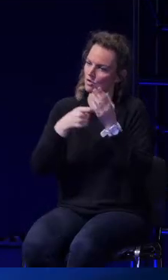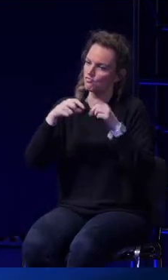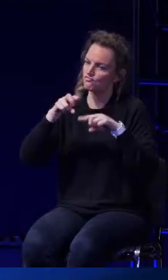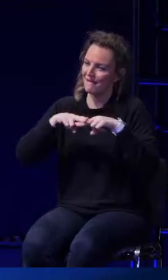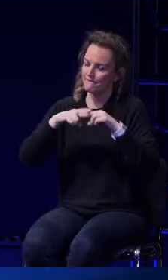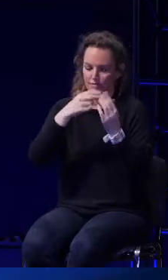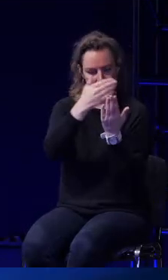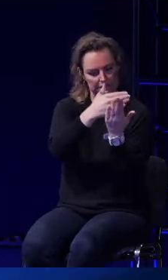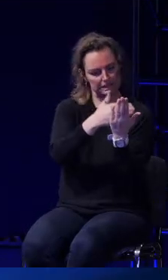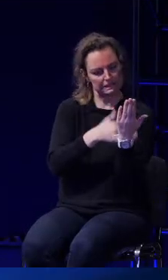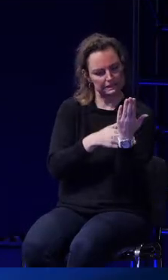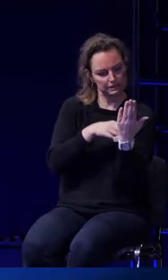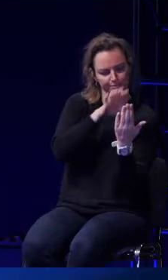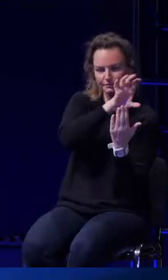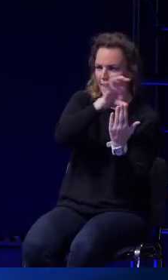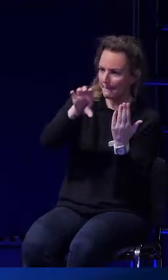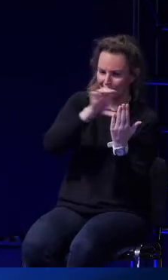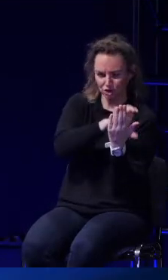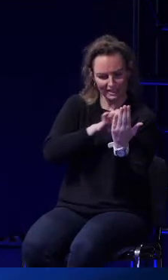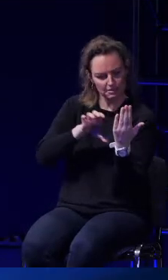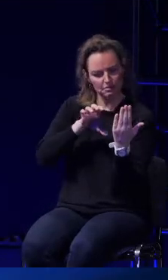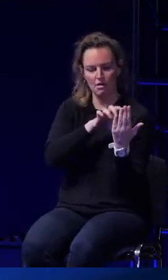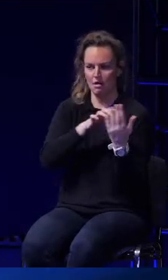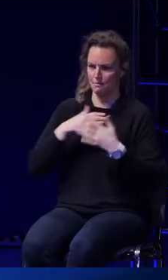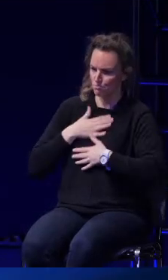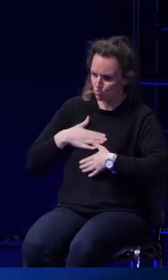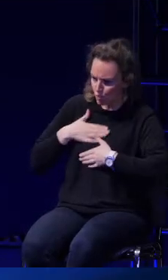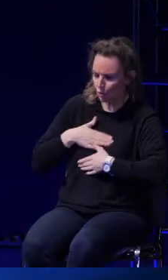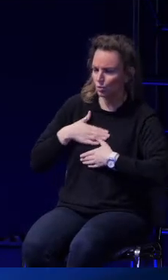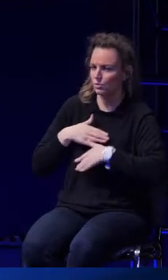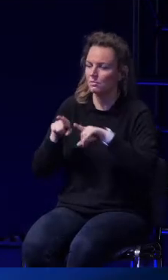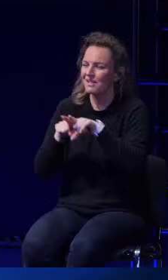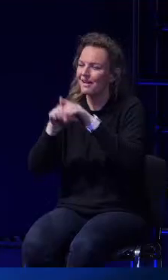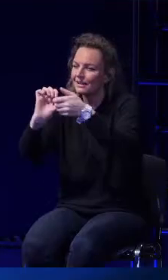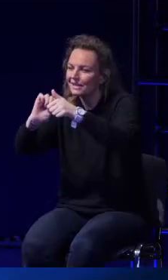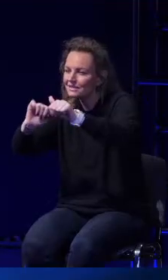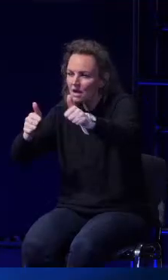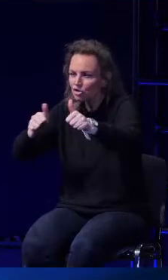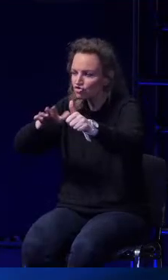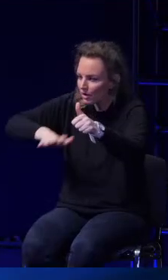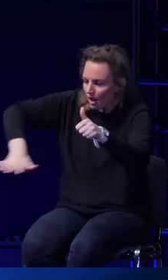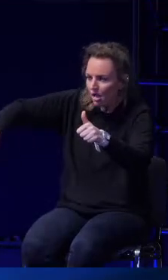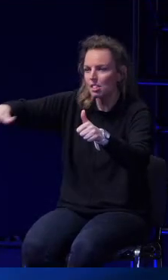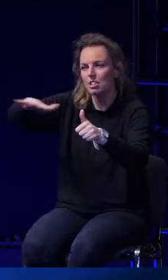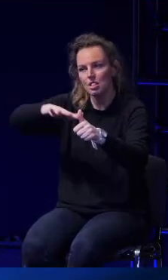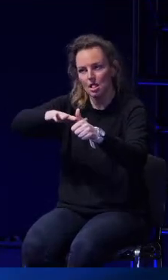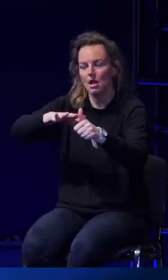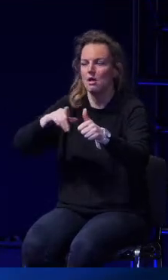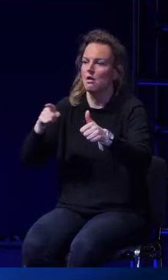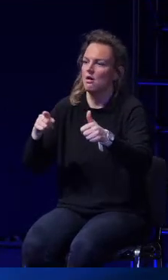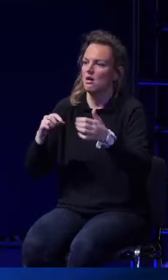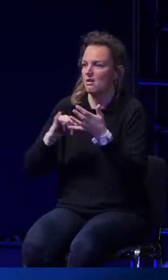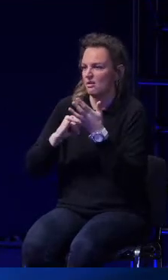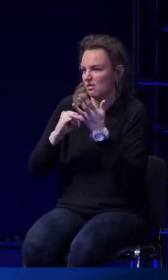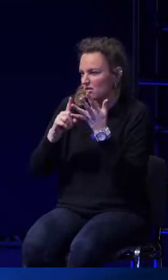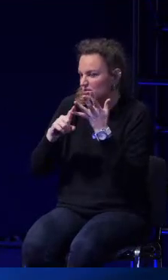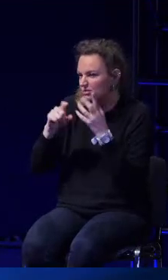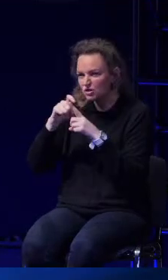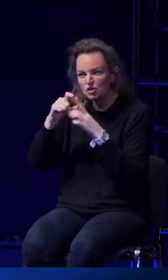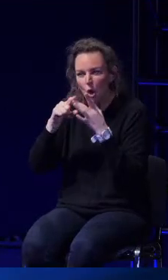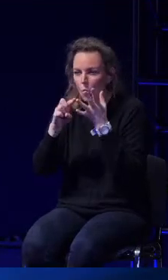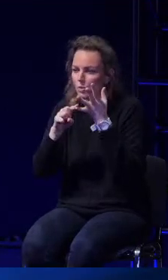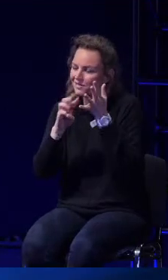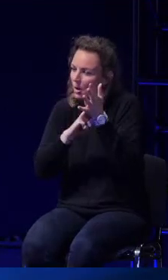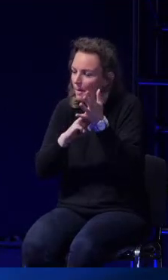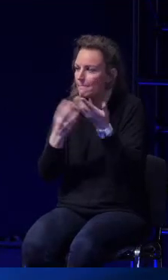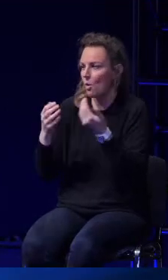kind of industrial sources. So we'd often, speak in that language of a sodium halide or high bay industrial